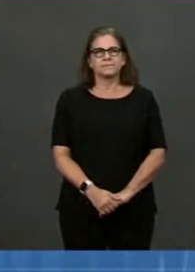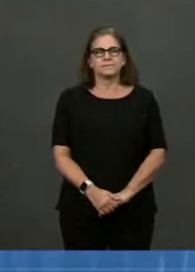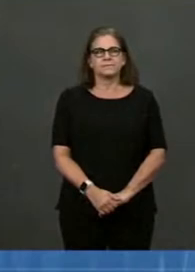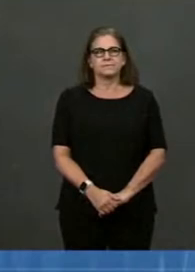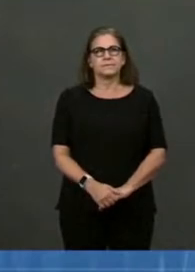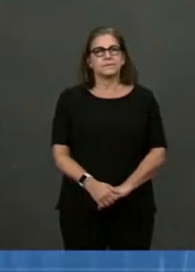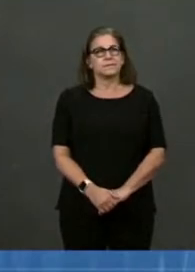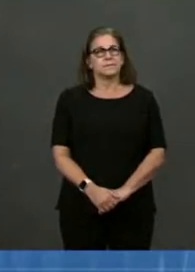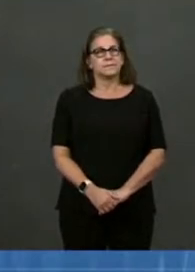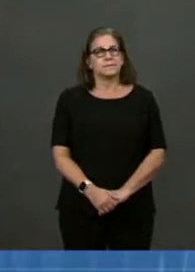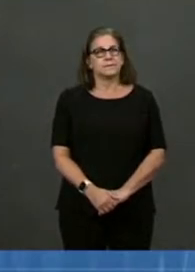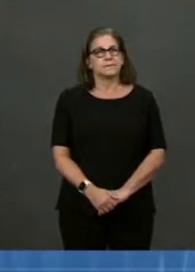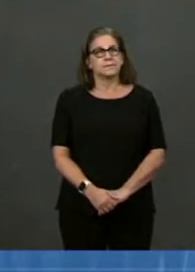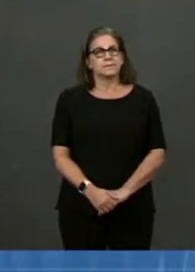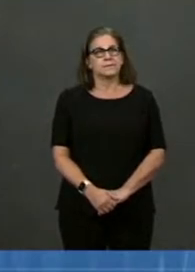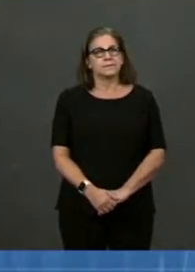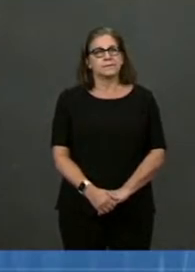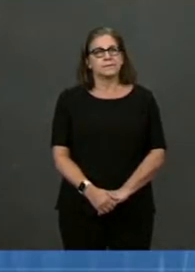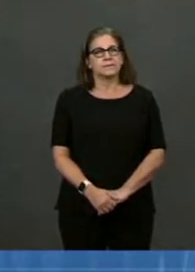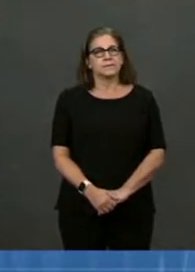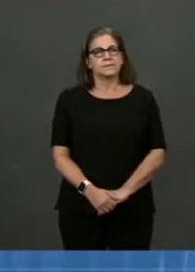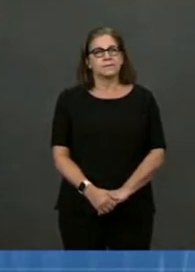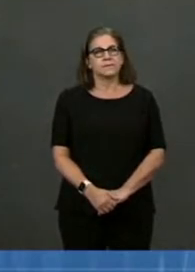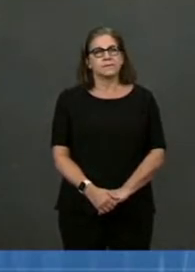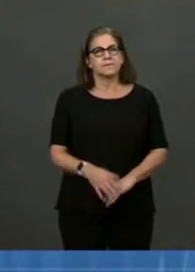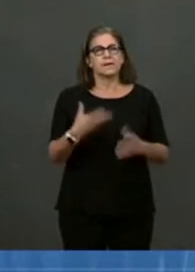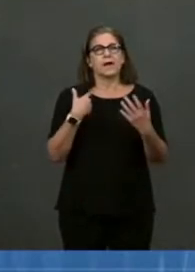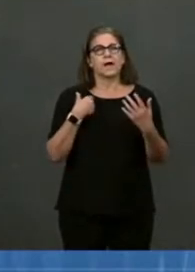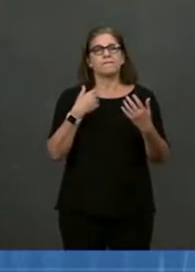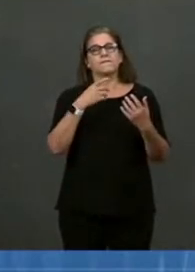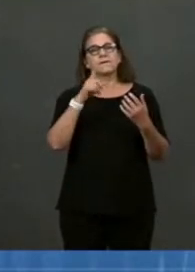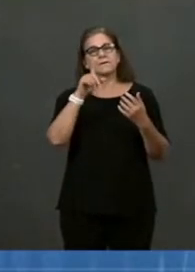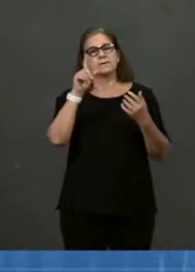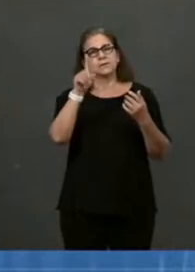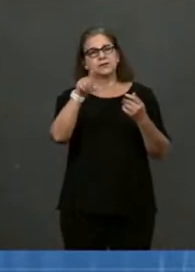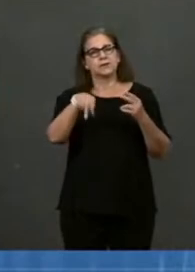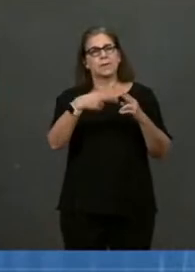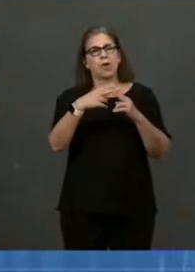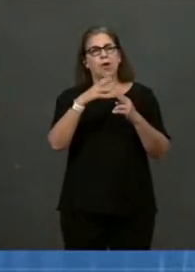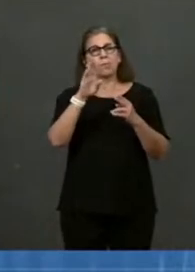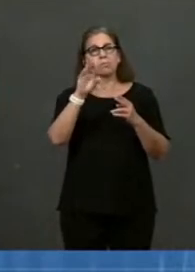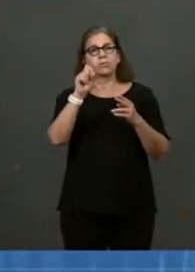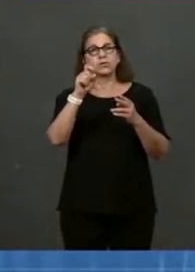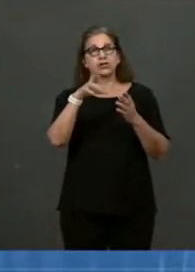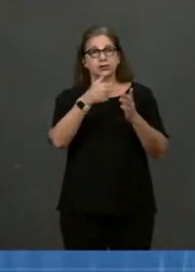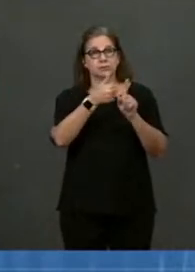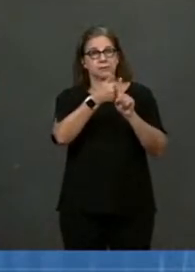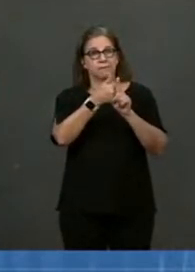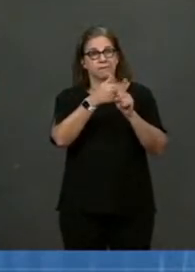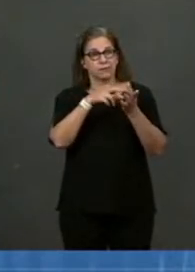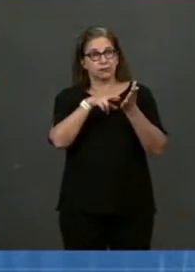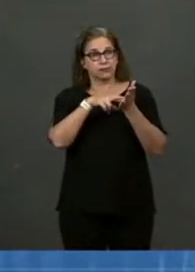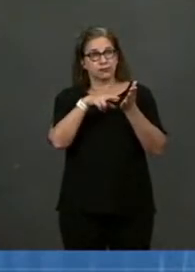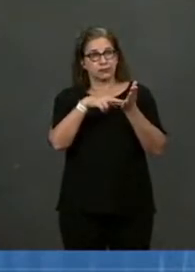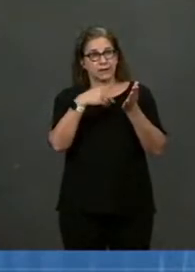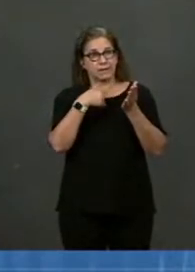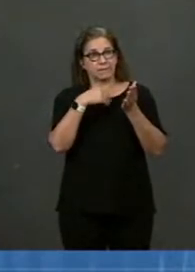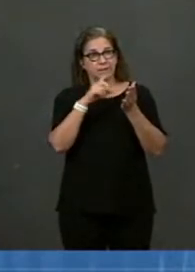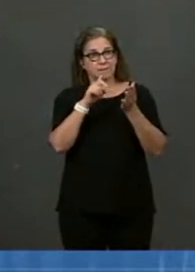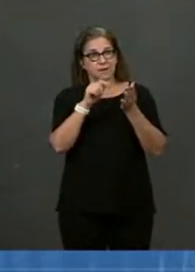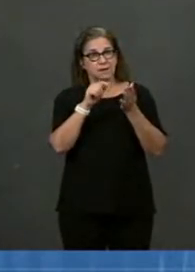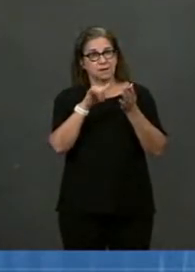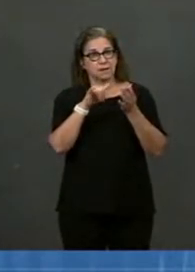a booster dose's ability to slow a person's ability to transmit the virus, or any effect on transmission for vaccinated,